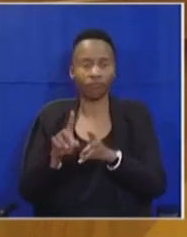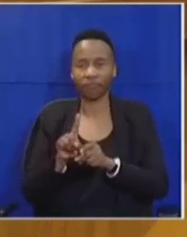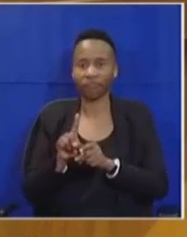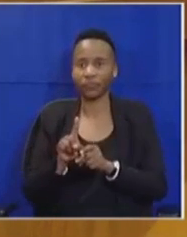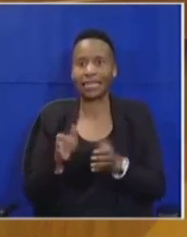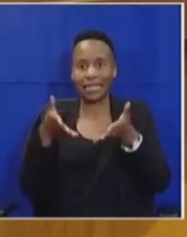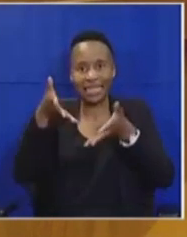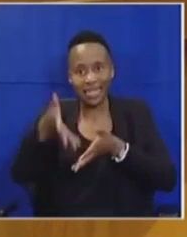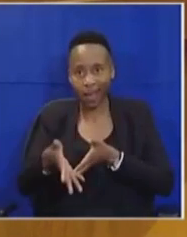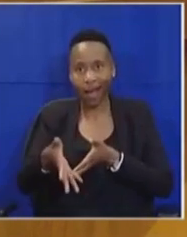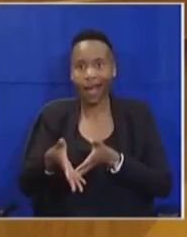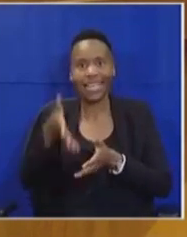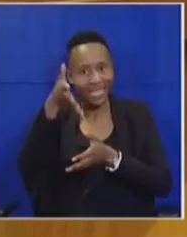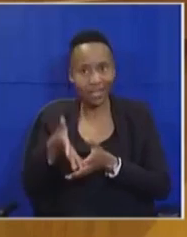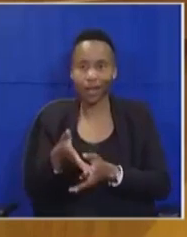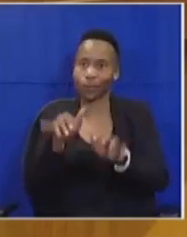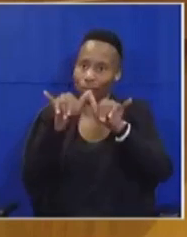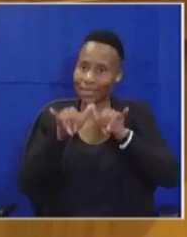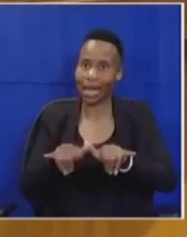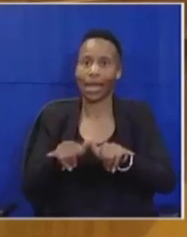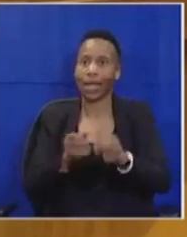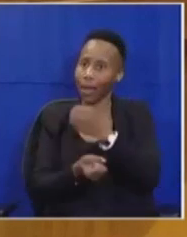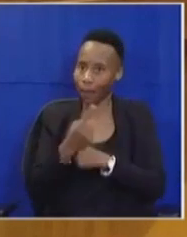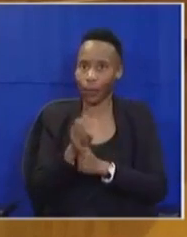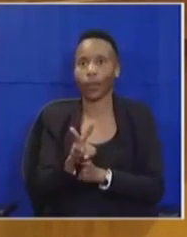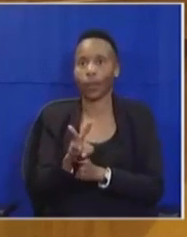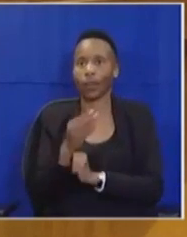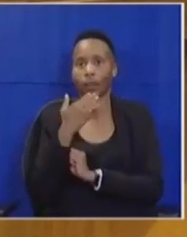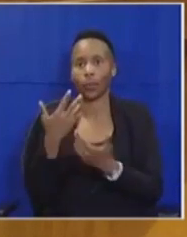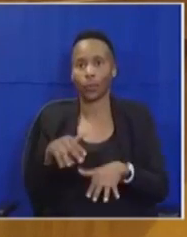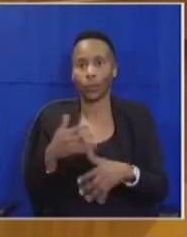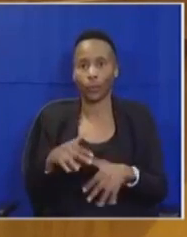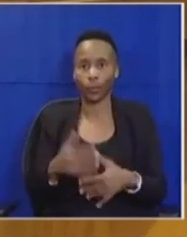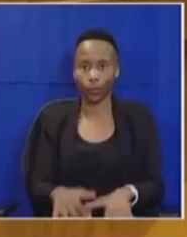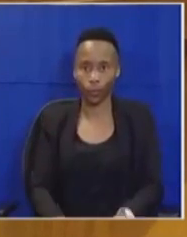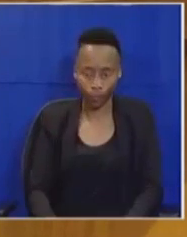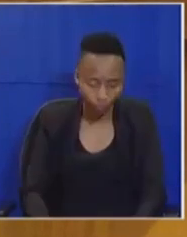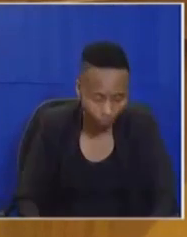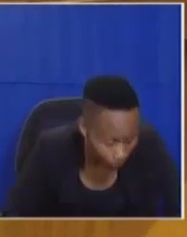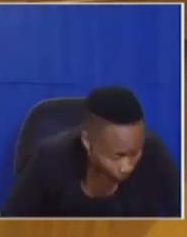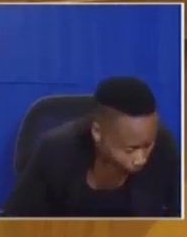here, and it is here to stay. It is going to happen. Thank you very much.